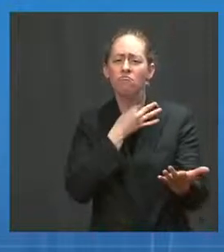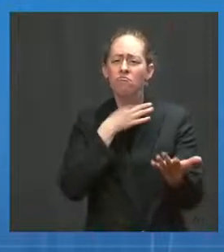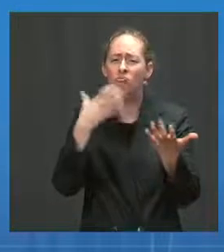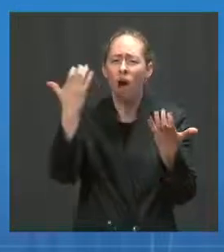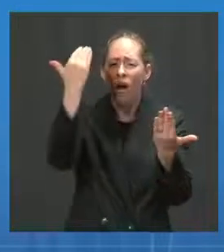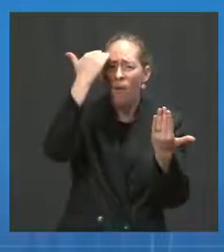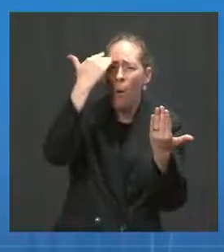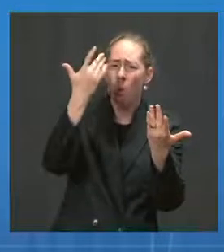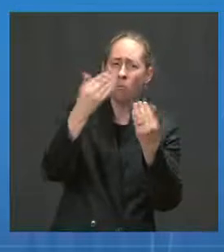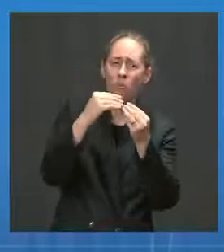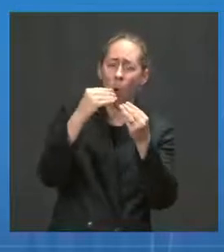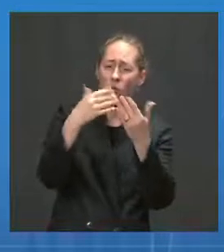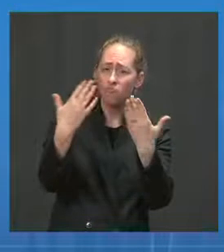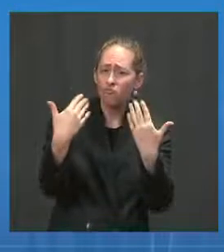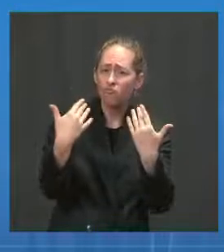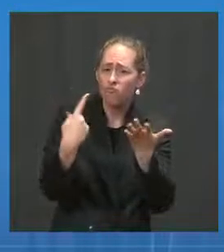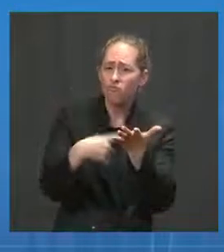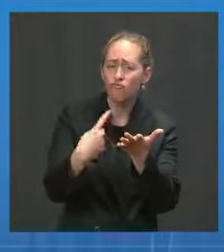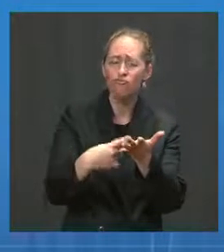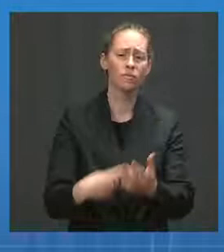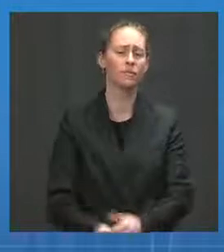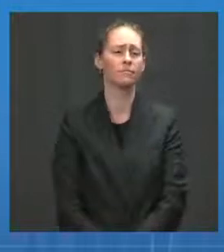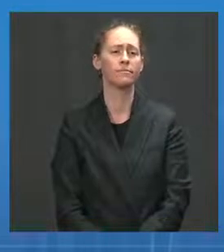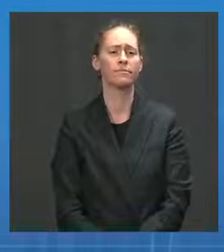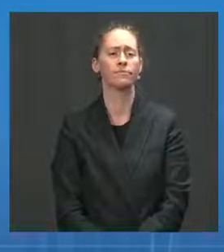offer any additional color on your thinking. Dr. Fauci?